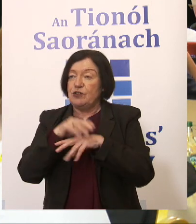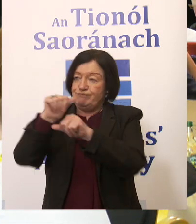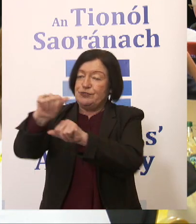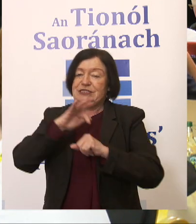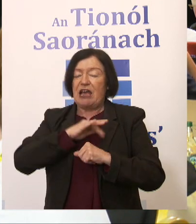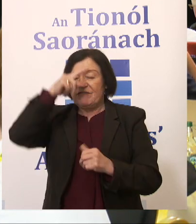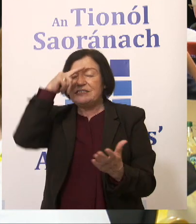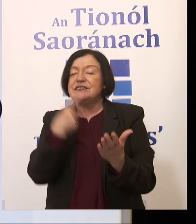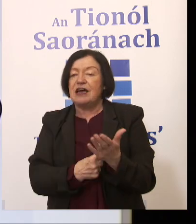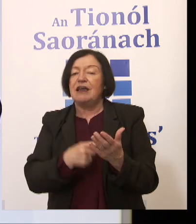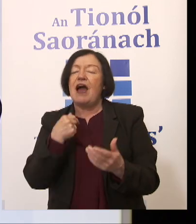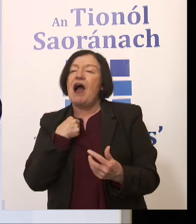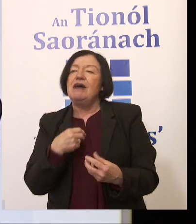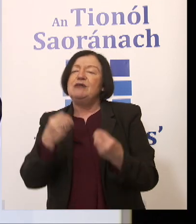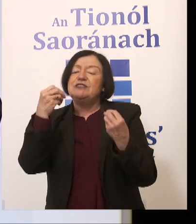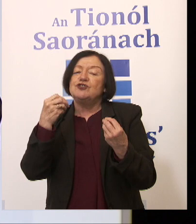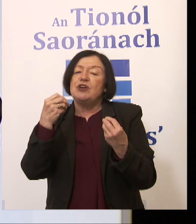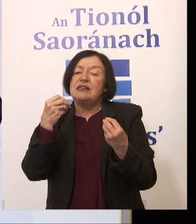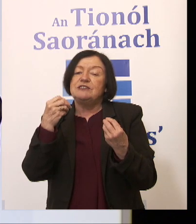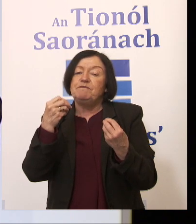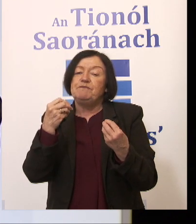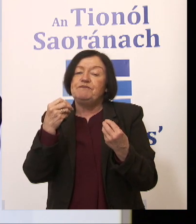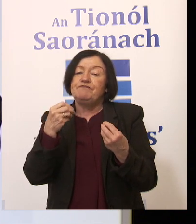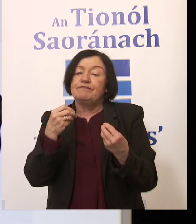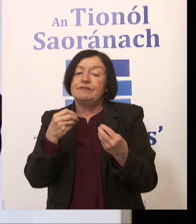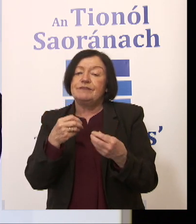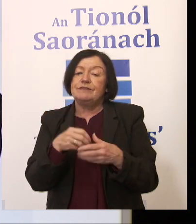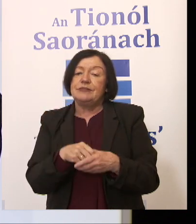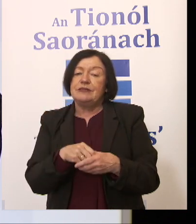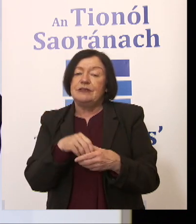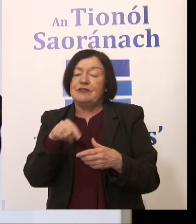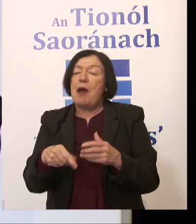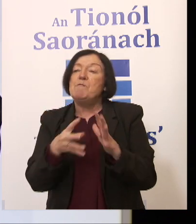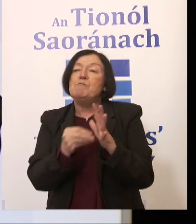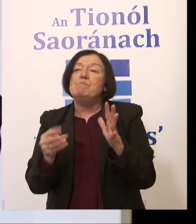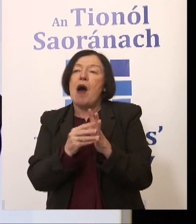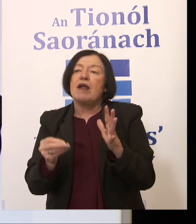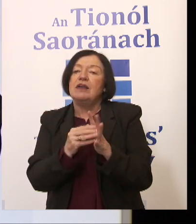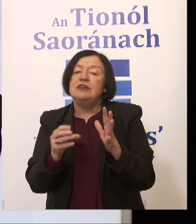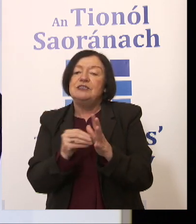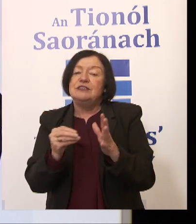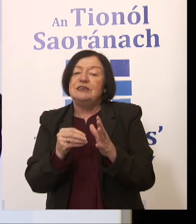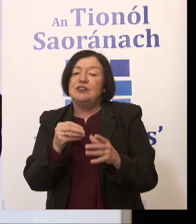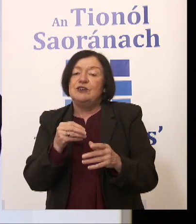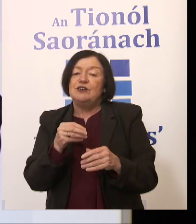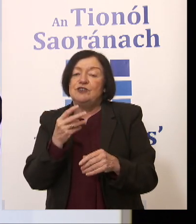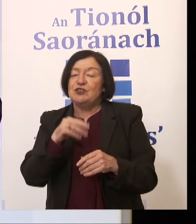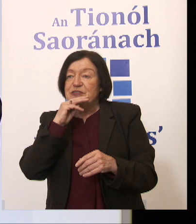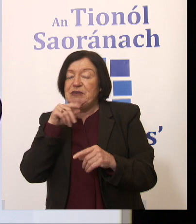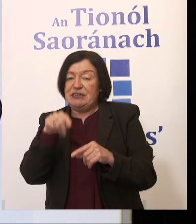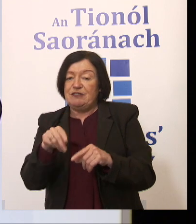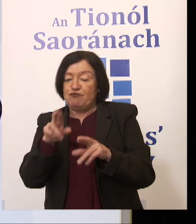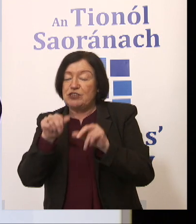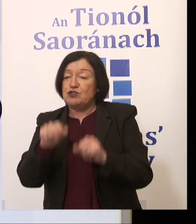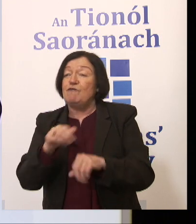decide, but I would suggest that I suppose that model wouldn't necessarily lend itself to Dublin, which is a